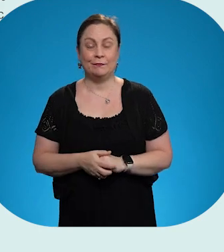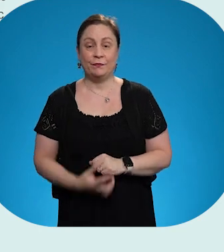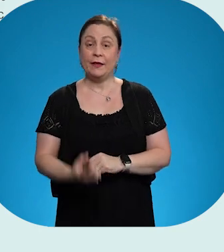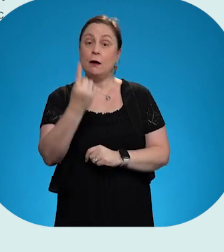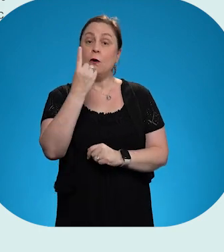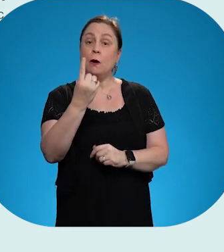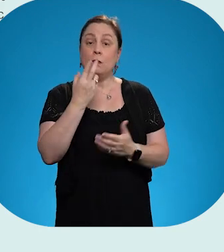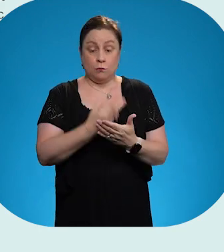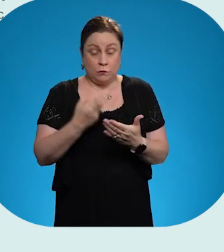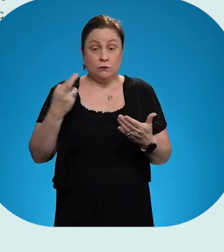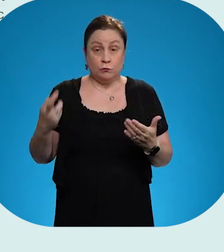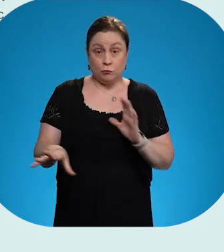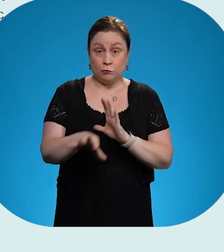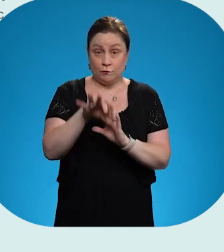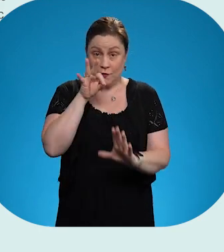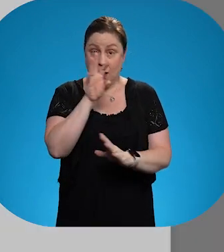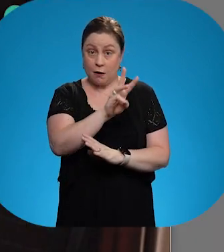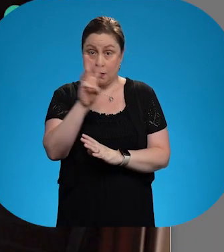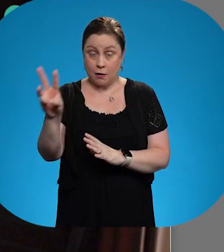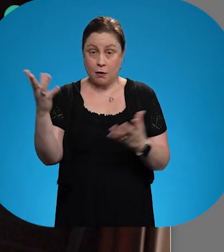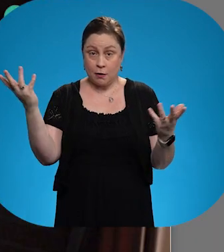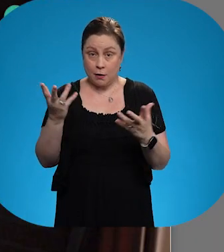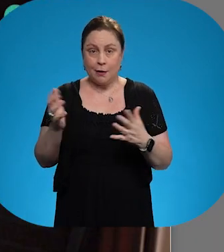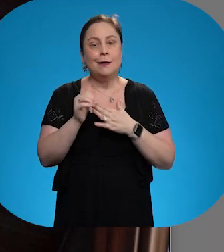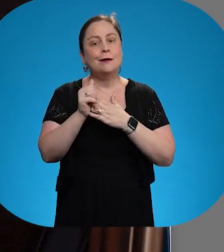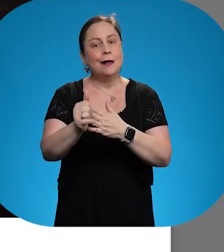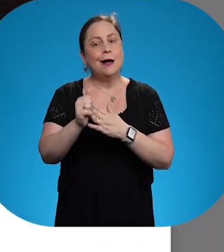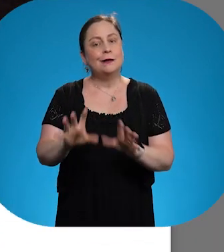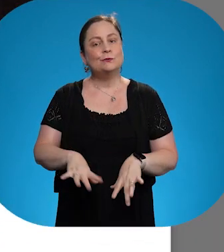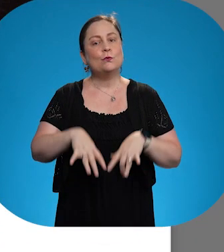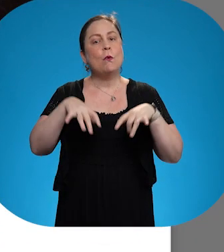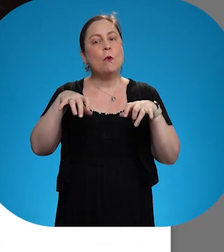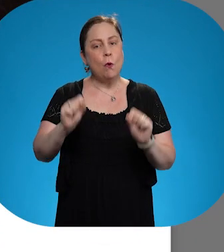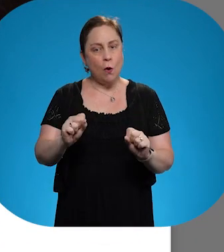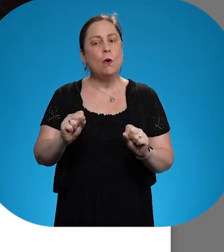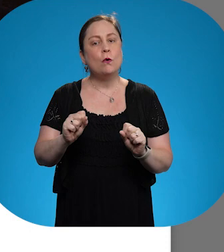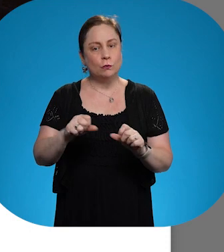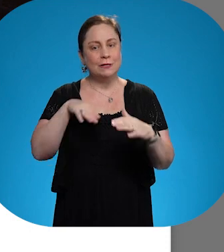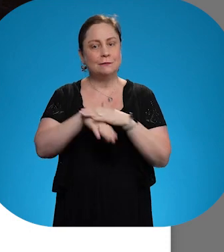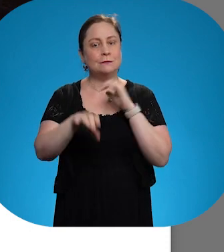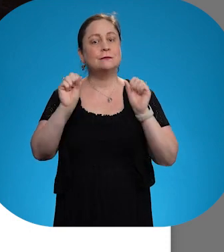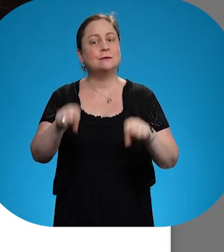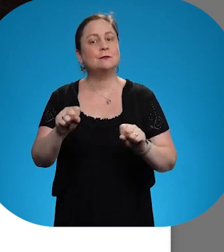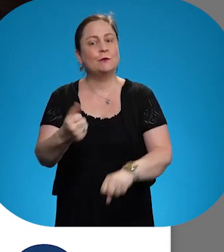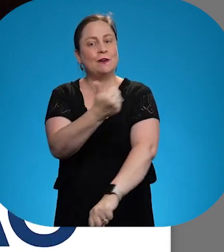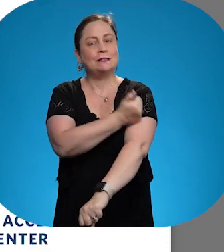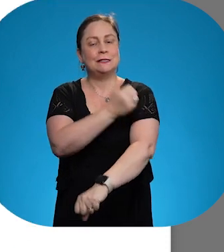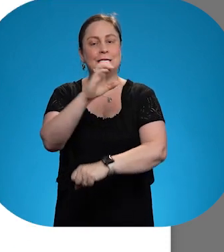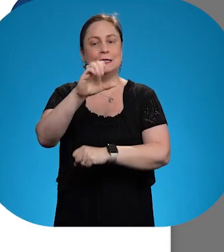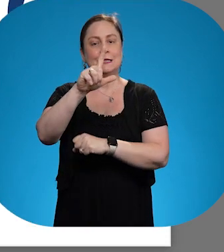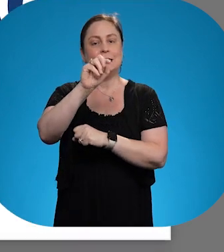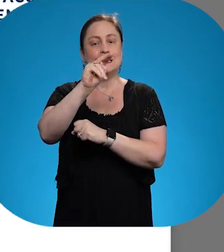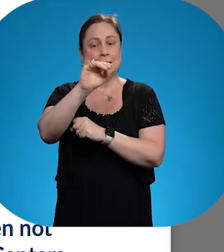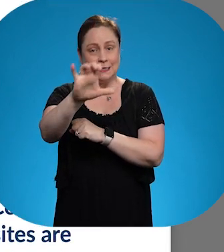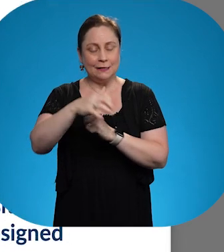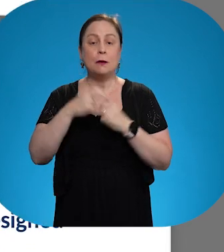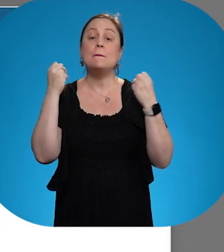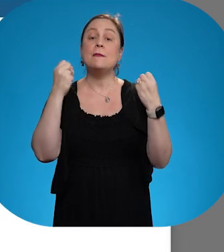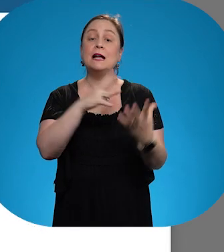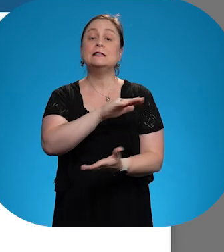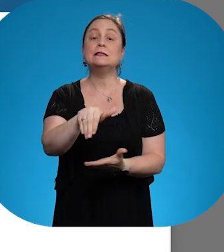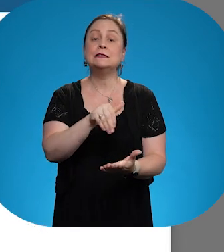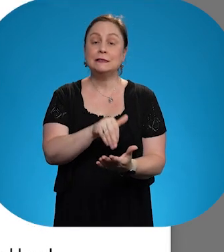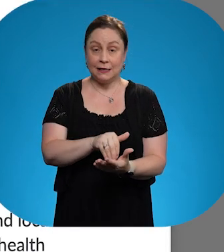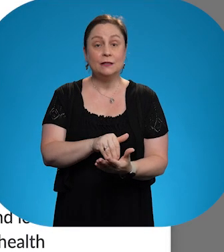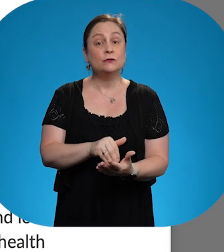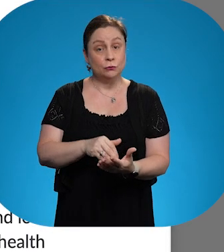part. One of the resources you'll find on the website is a guide to hosting accessible vaccine clinics. Well,